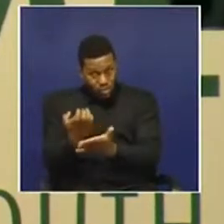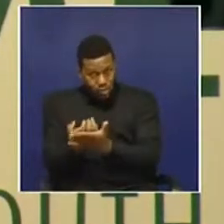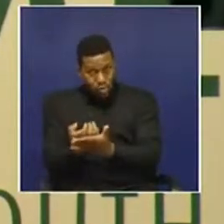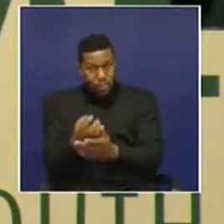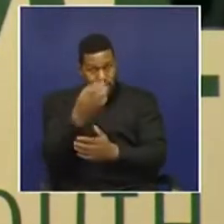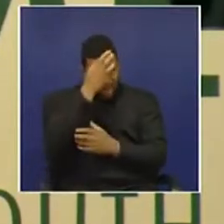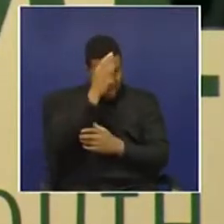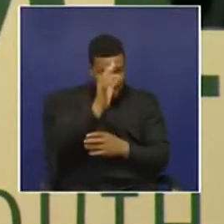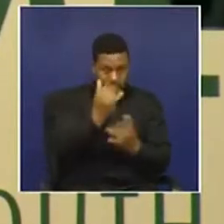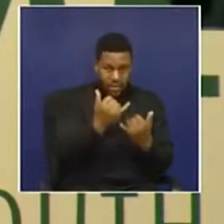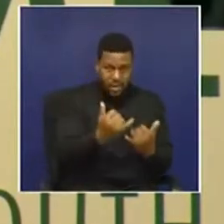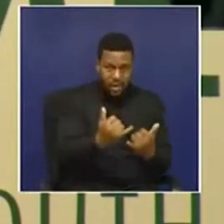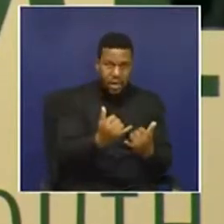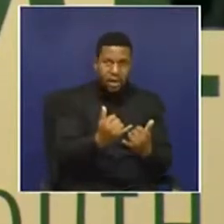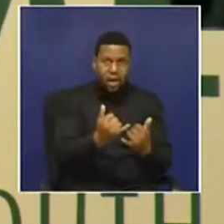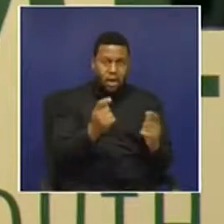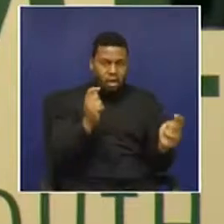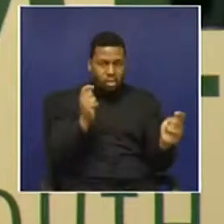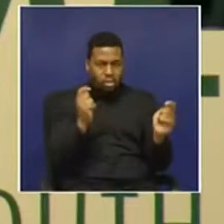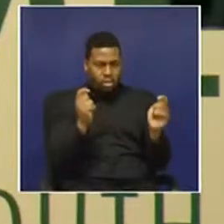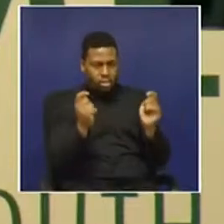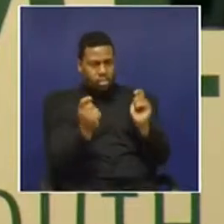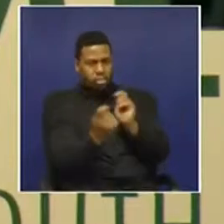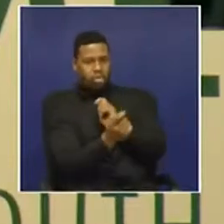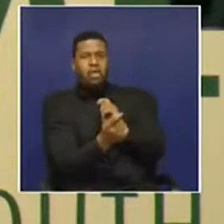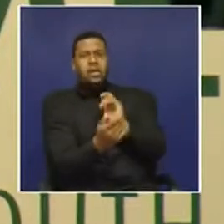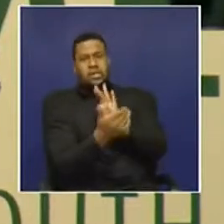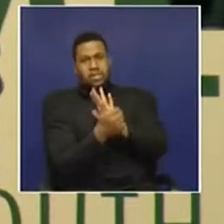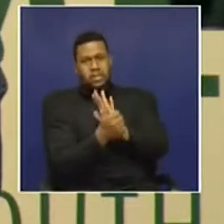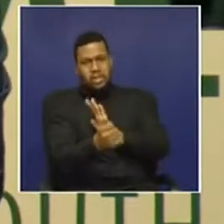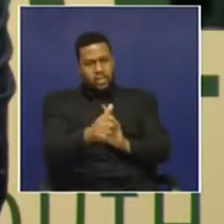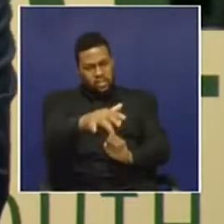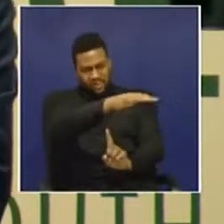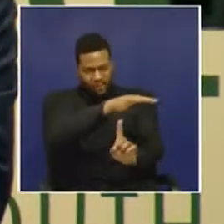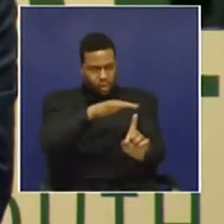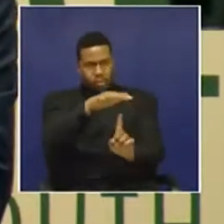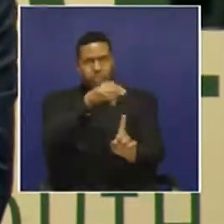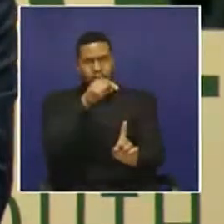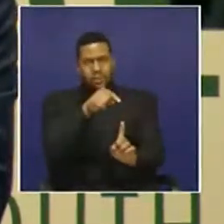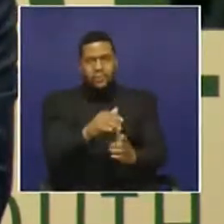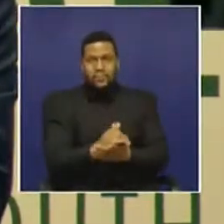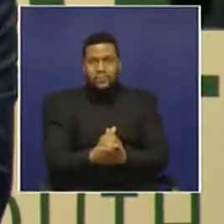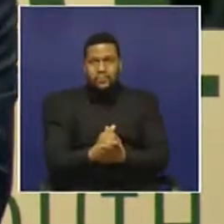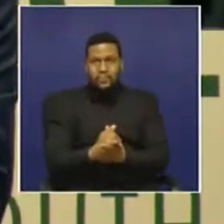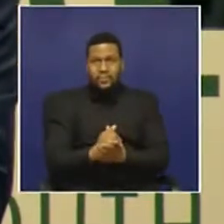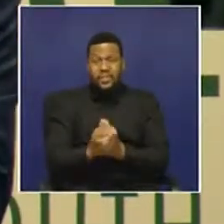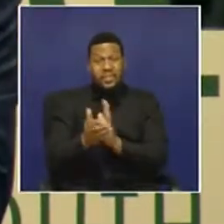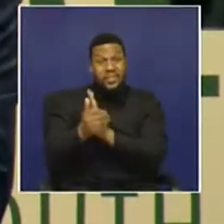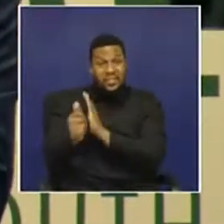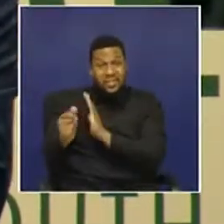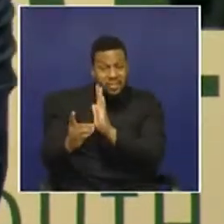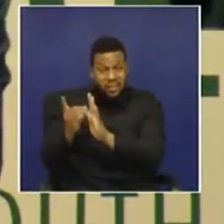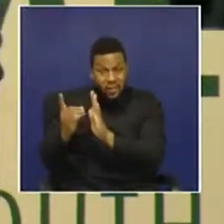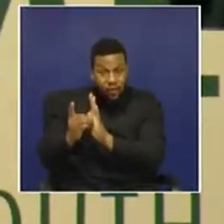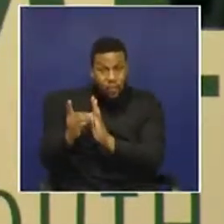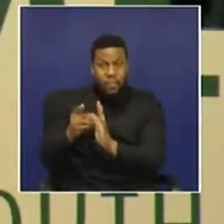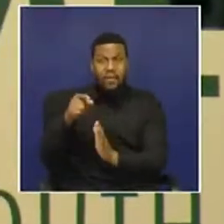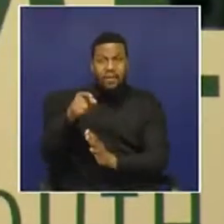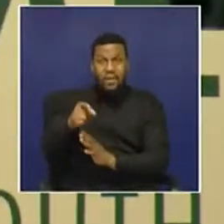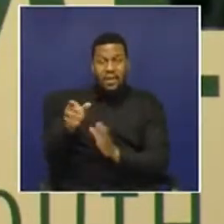national skills ecosystem. The skills development levy paid by employers to fund